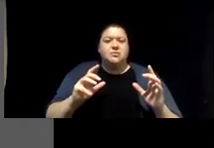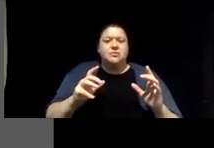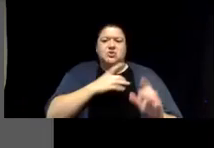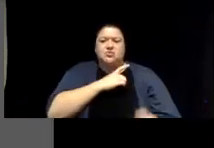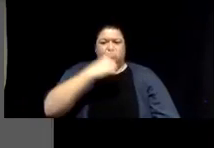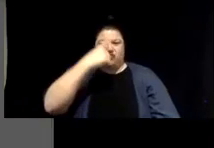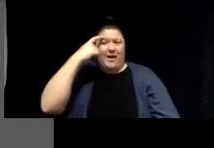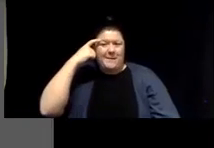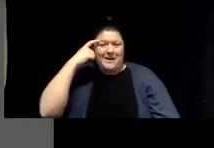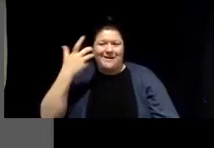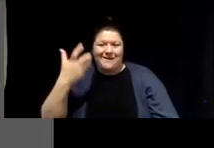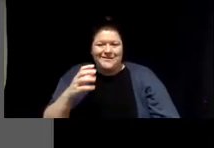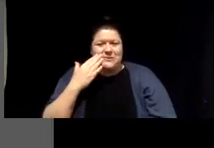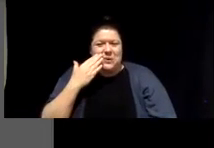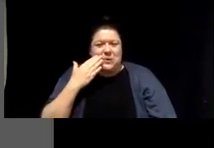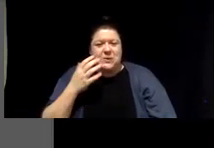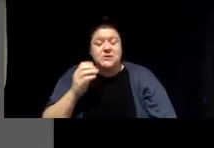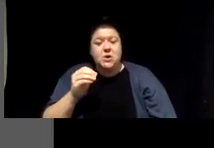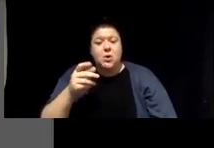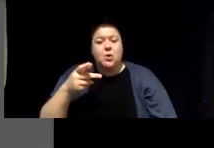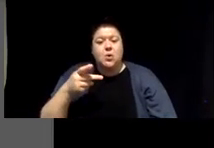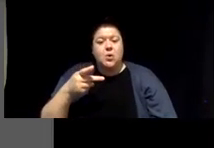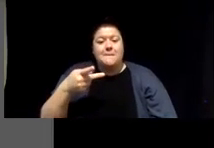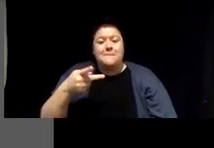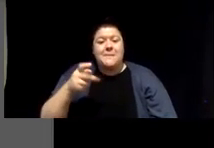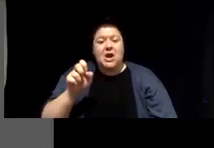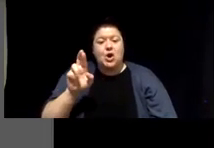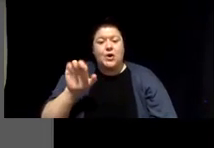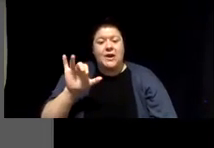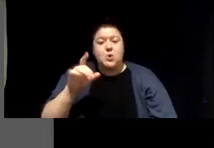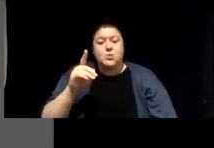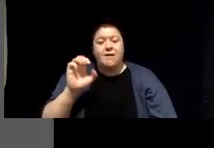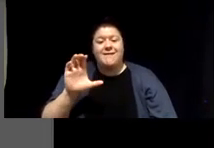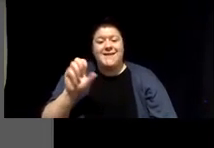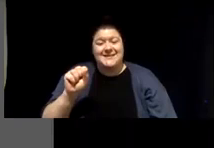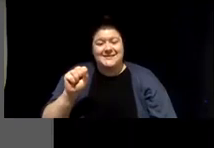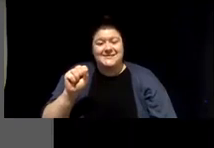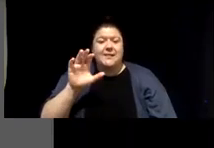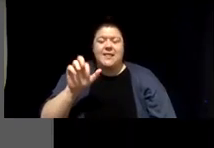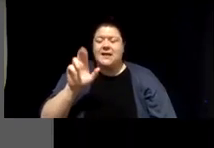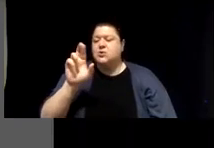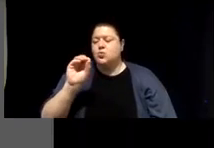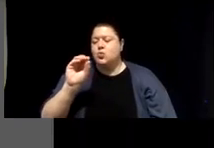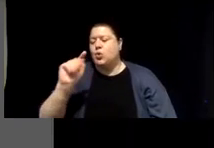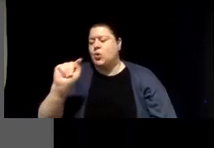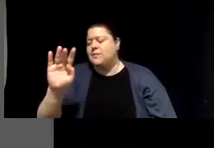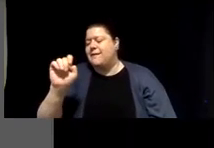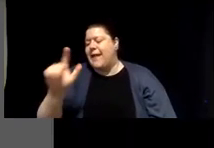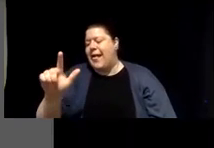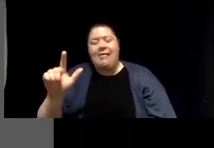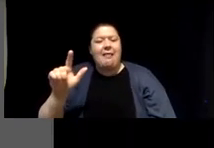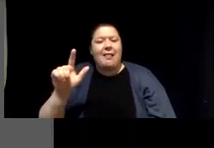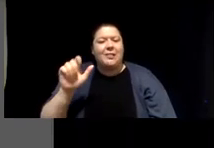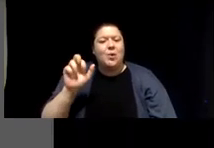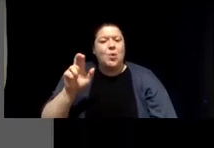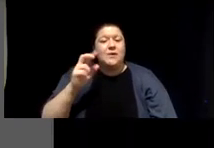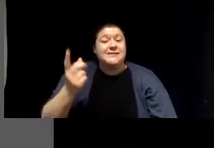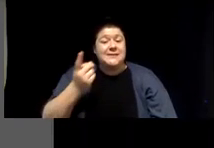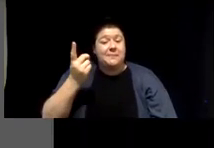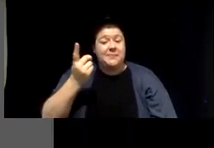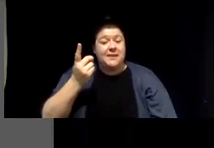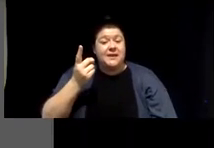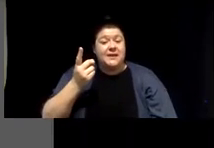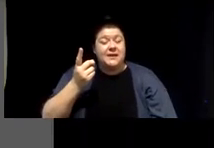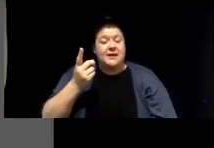Periodontics is, you know, what you would do to go to a root canal treatment or something like that, where you're treating the